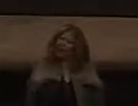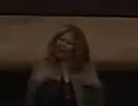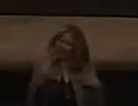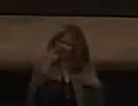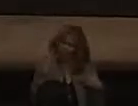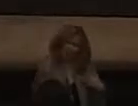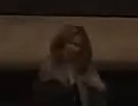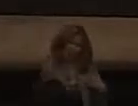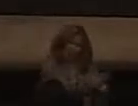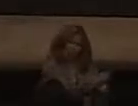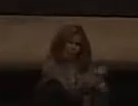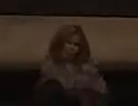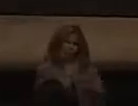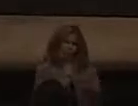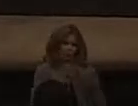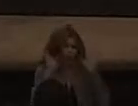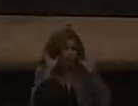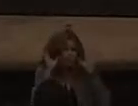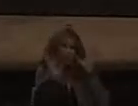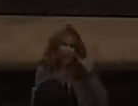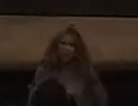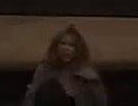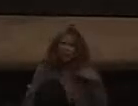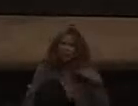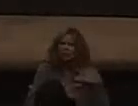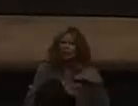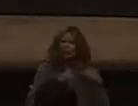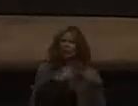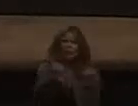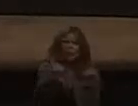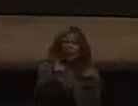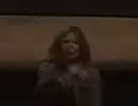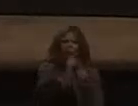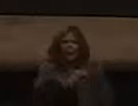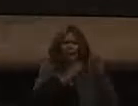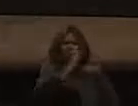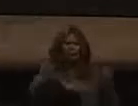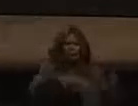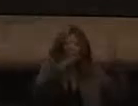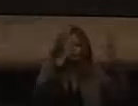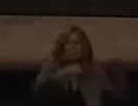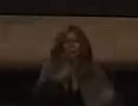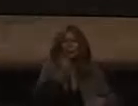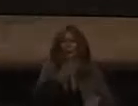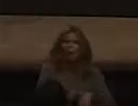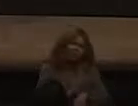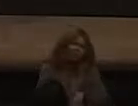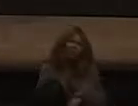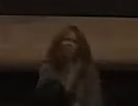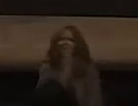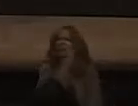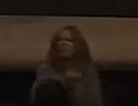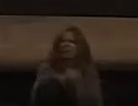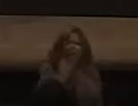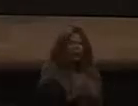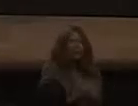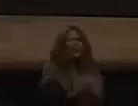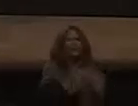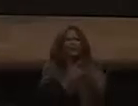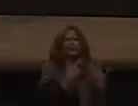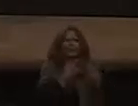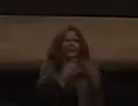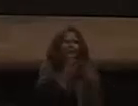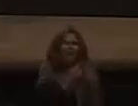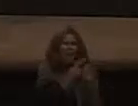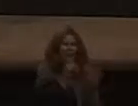your concerns about construction and major projects in order to create accessibility.